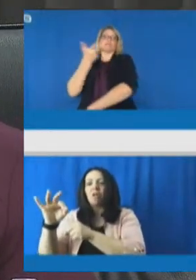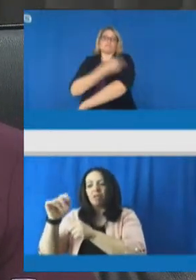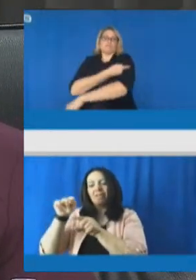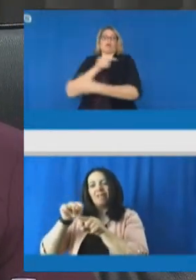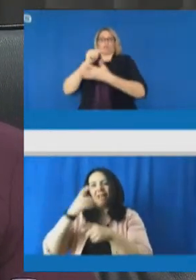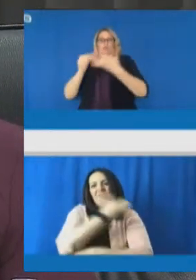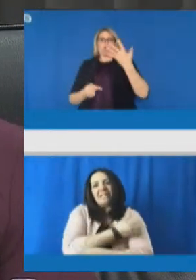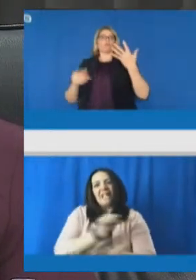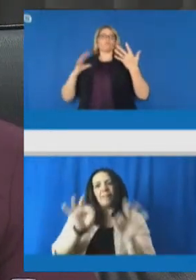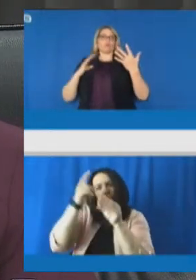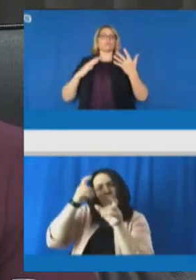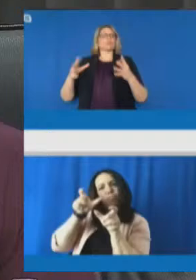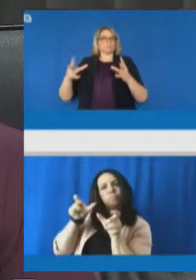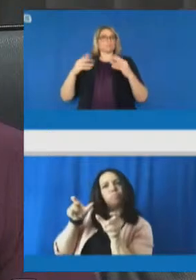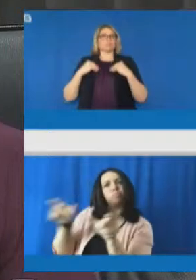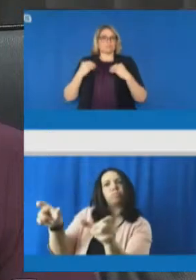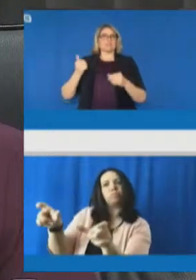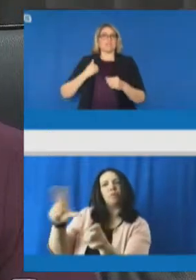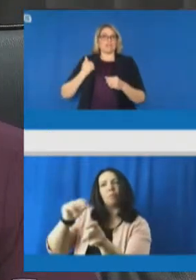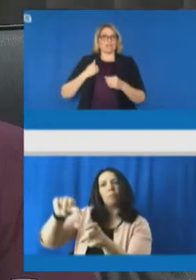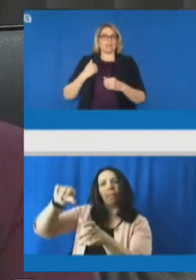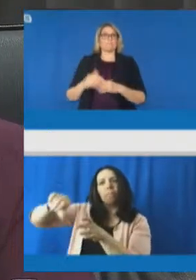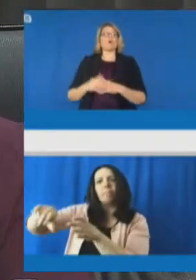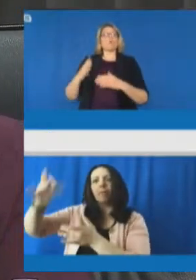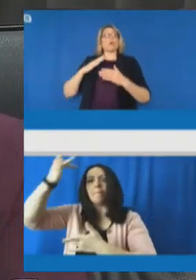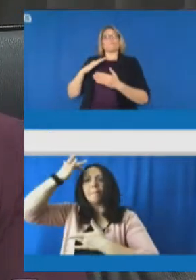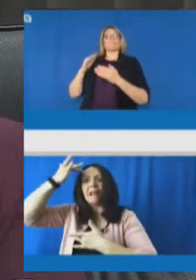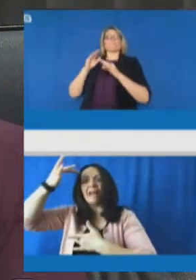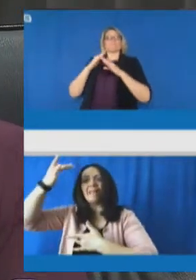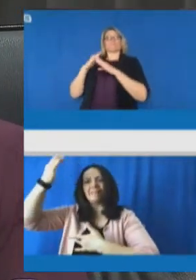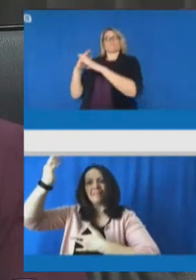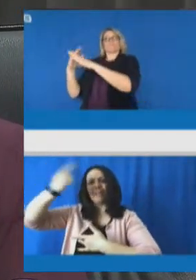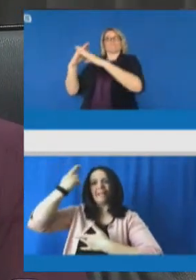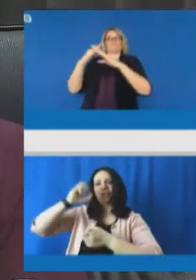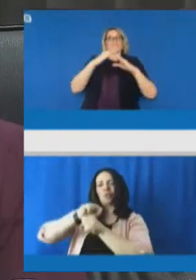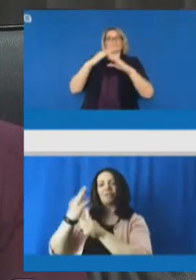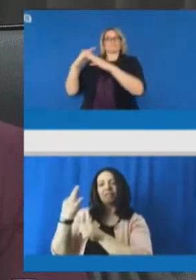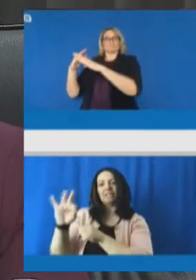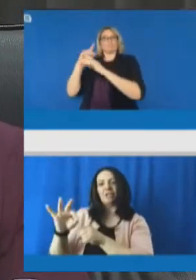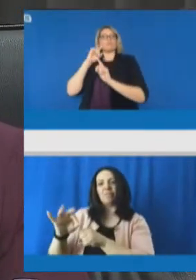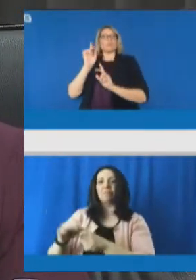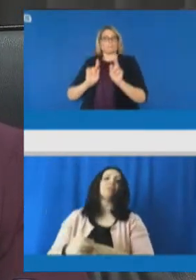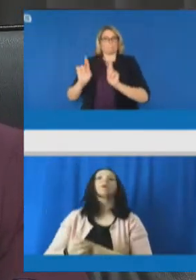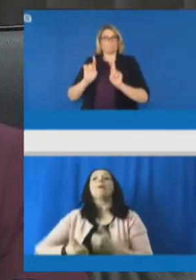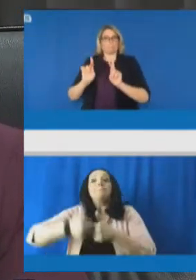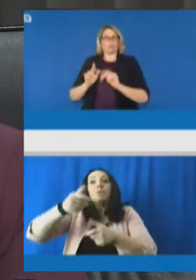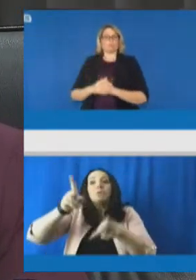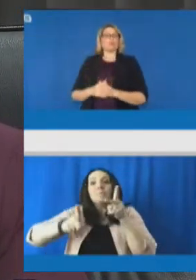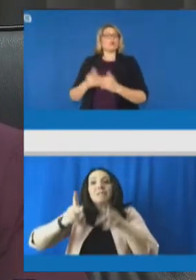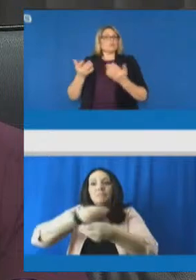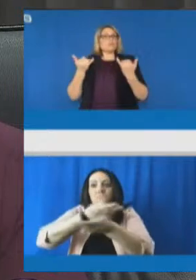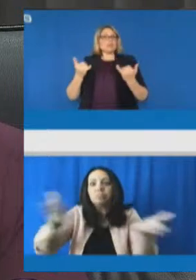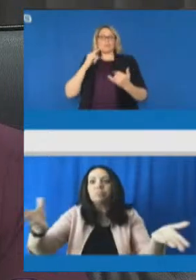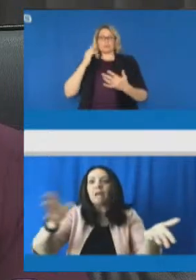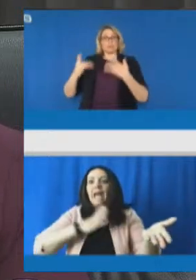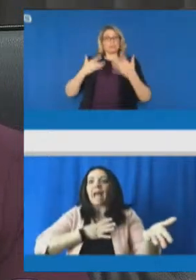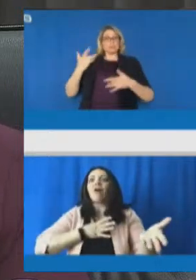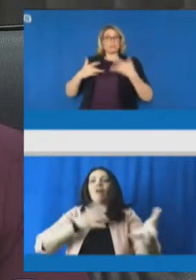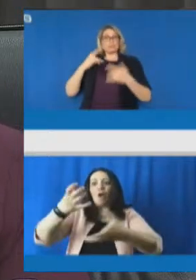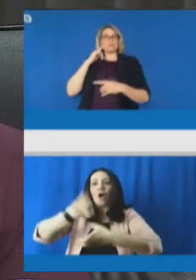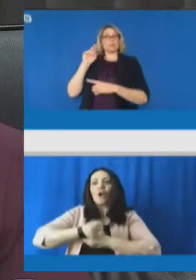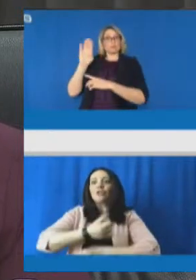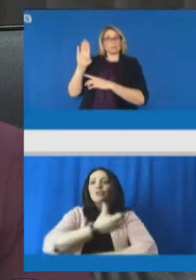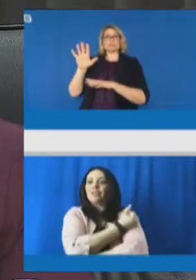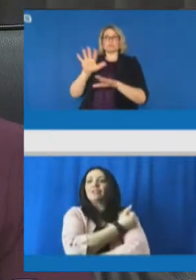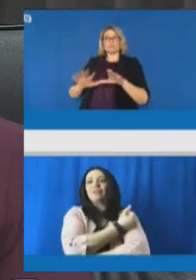a citizen whereby their mother-in-law, who is 92 years old, did receive their appointments for their first and their second doses